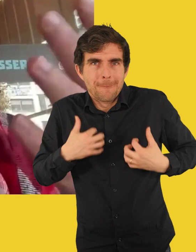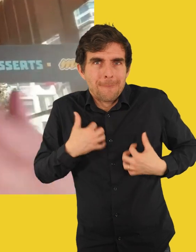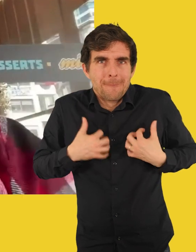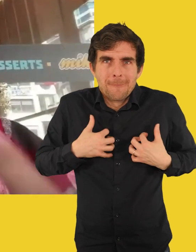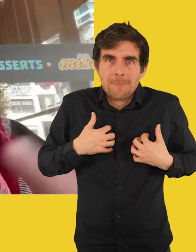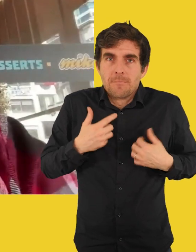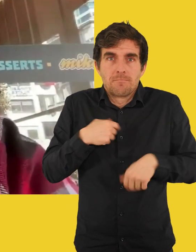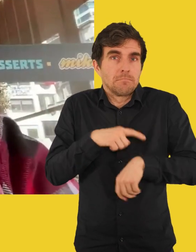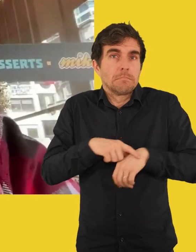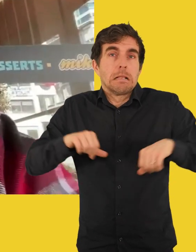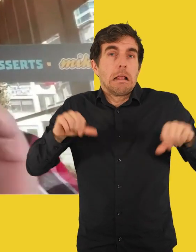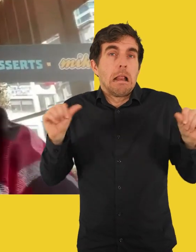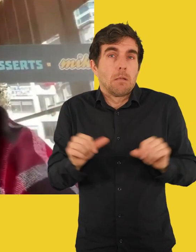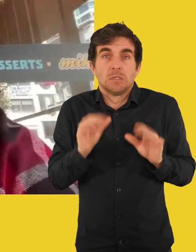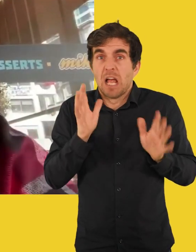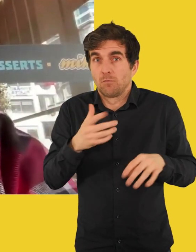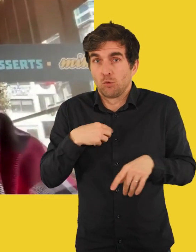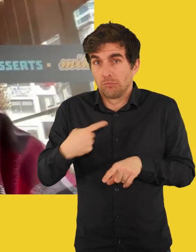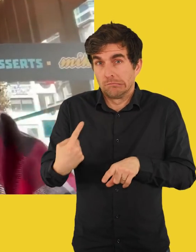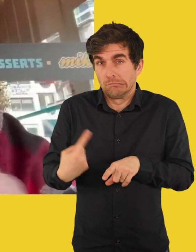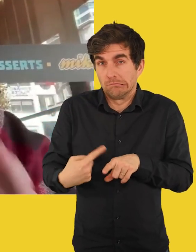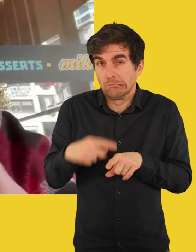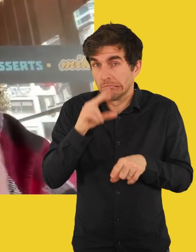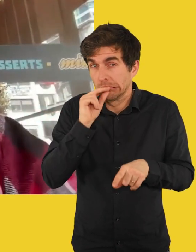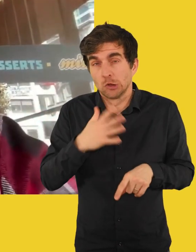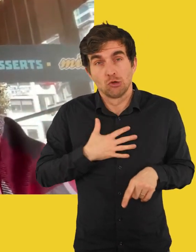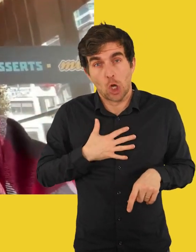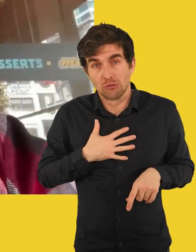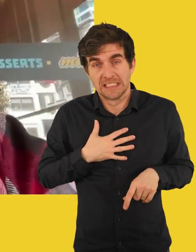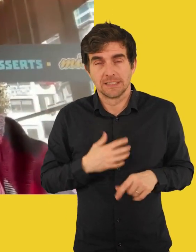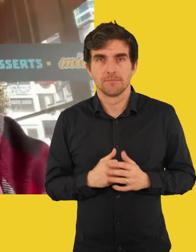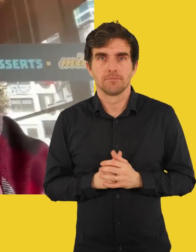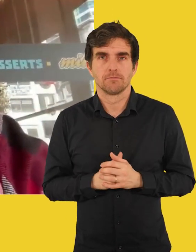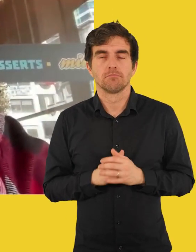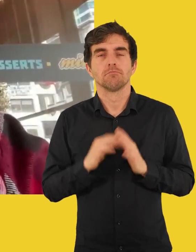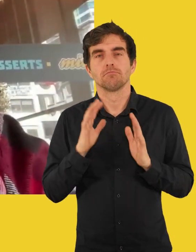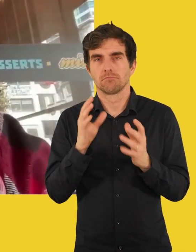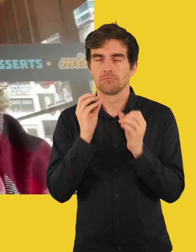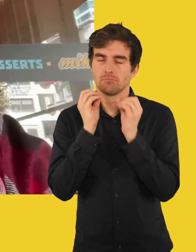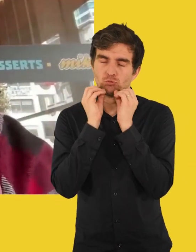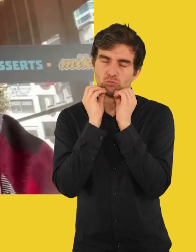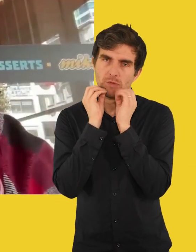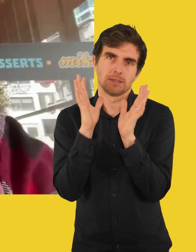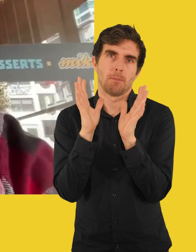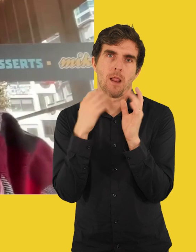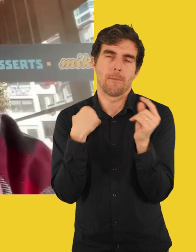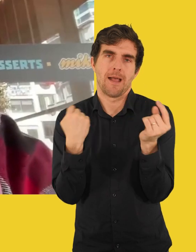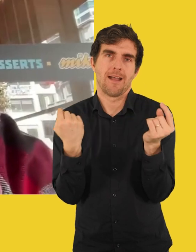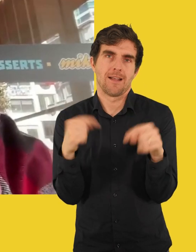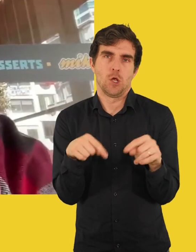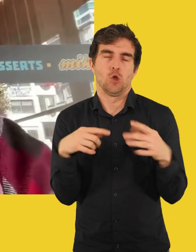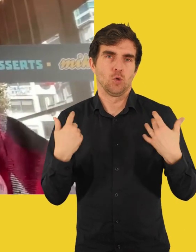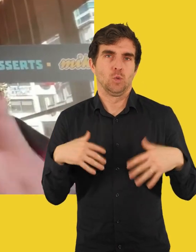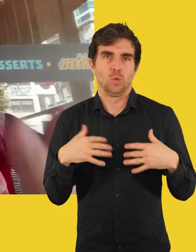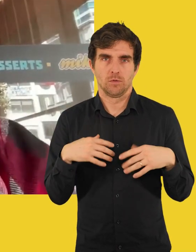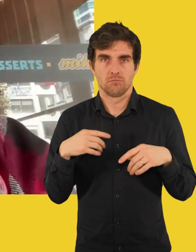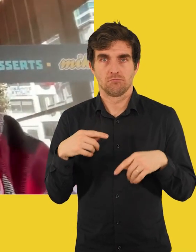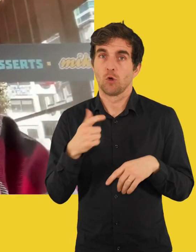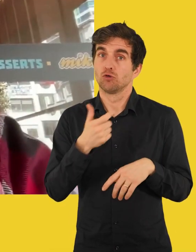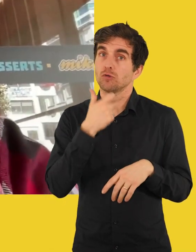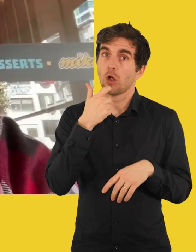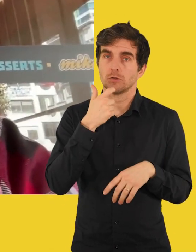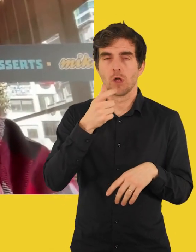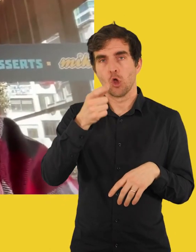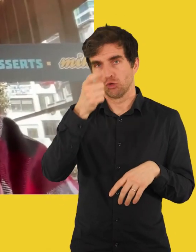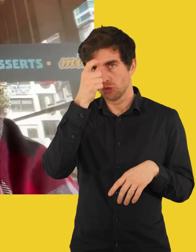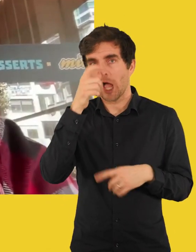be here. Hopeful. I have limited time, so I can talk fast. Sorry for that. Firstly, it's incredibly exciting to be